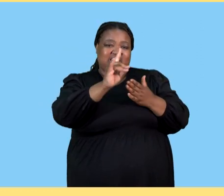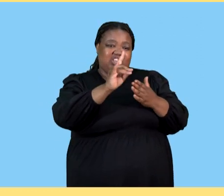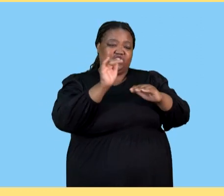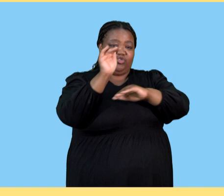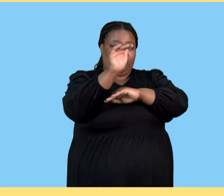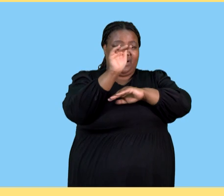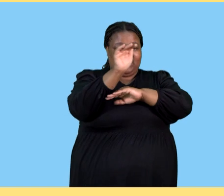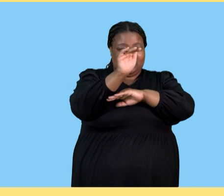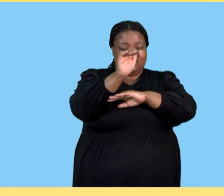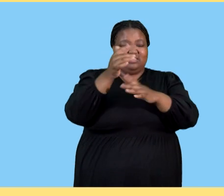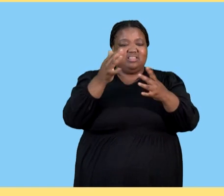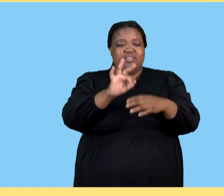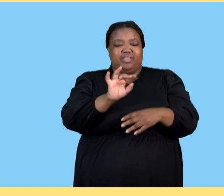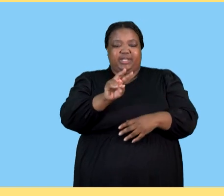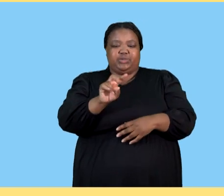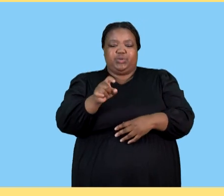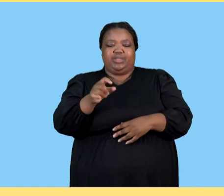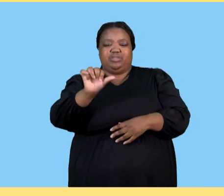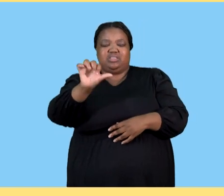cash surplus of